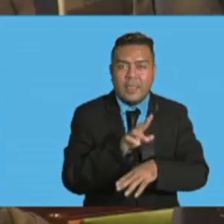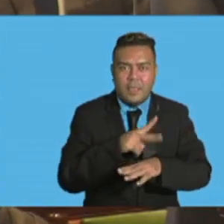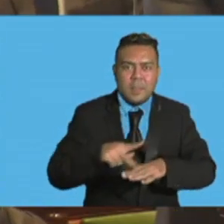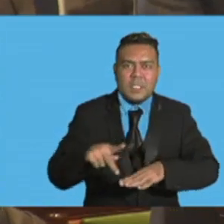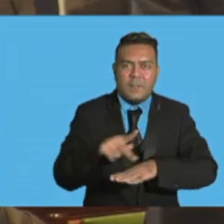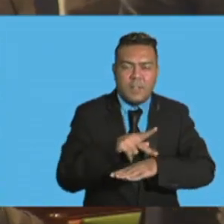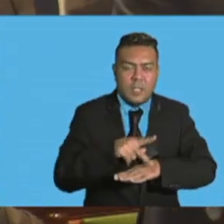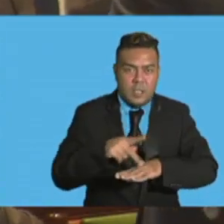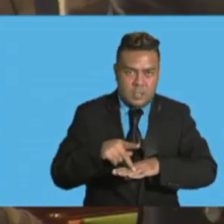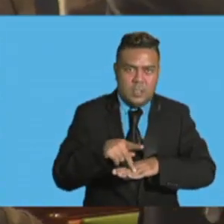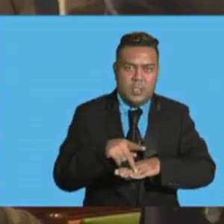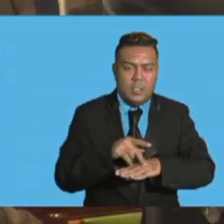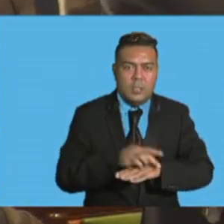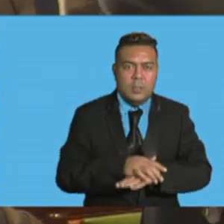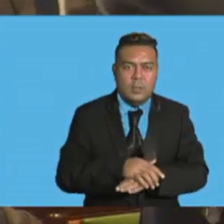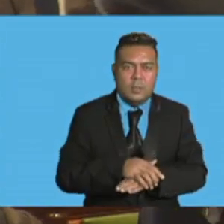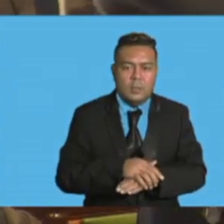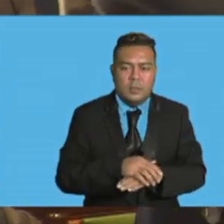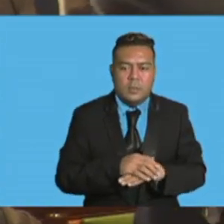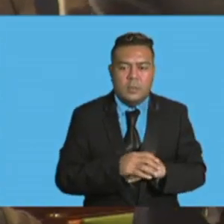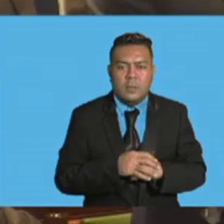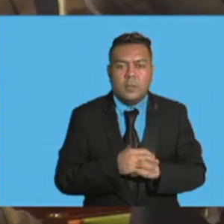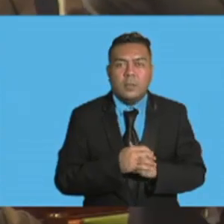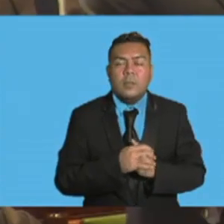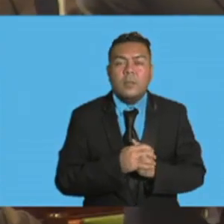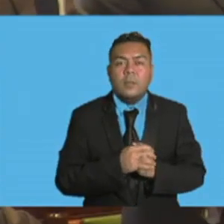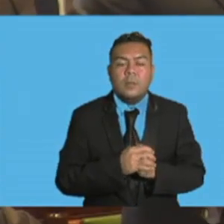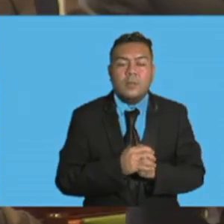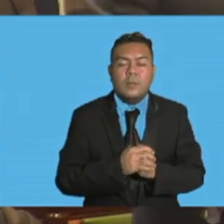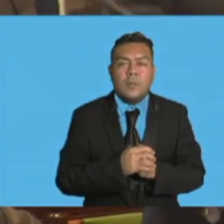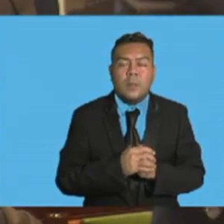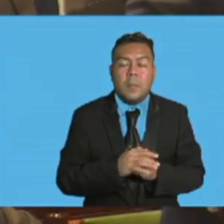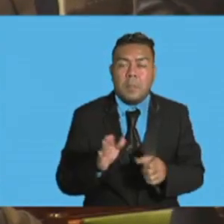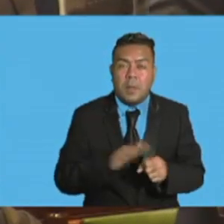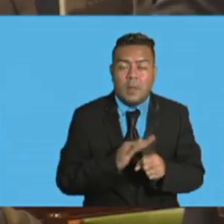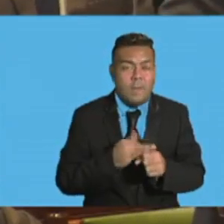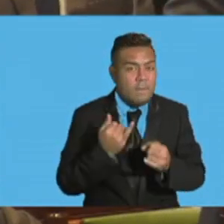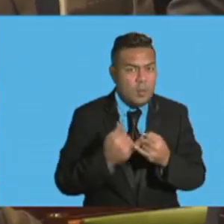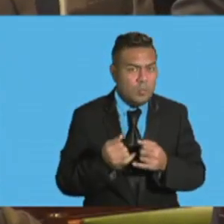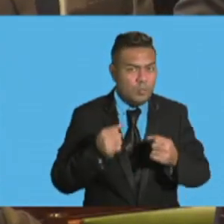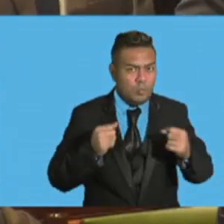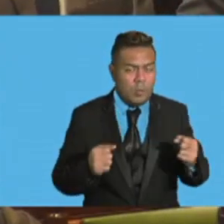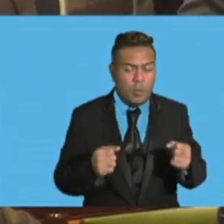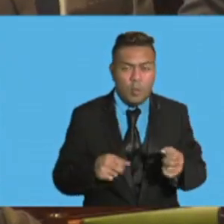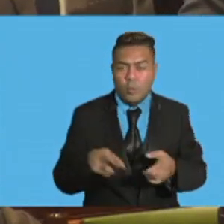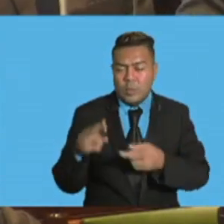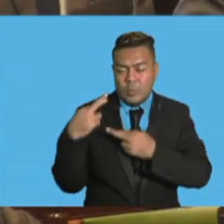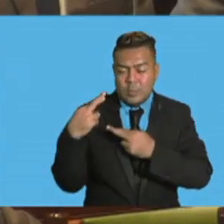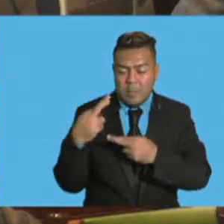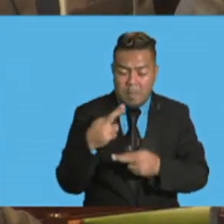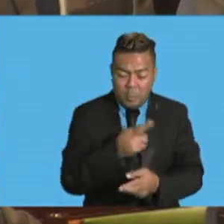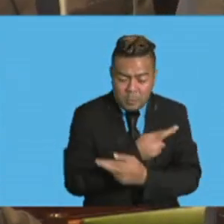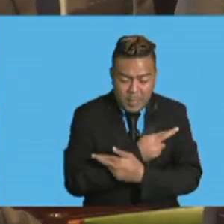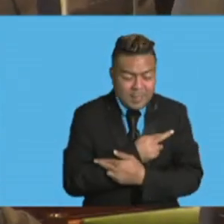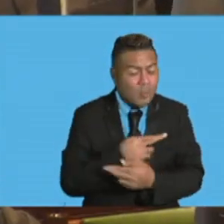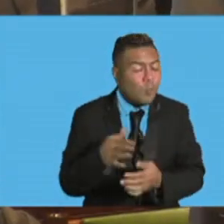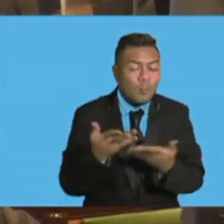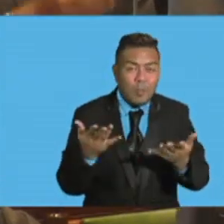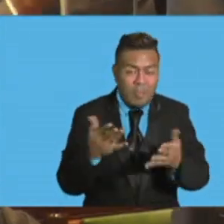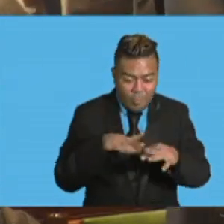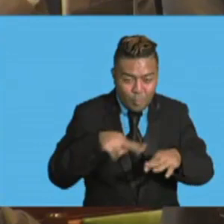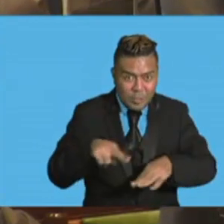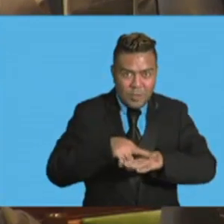of the annual meeting has further raised Fiji's position in the region and made us very much stronger and respected not only in the region, but on the global